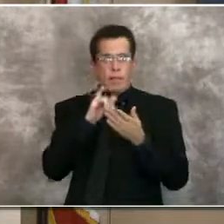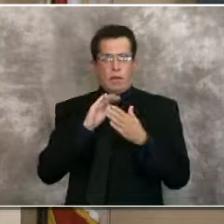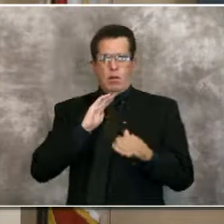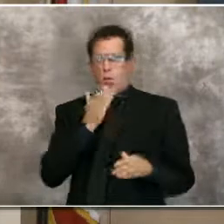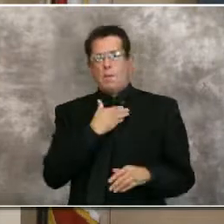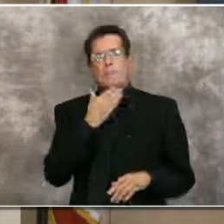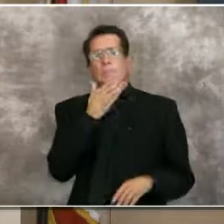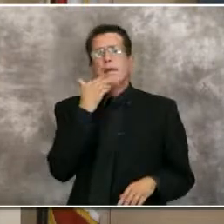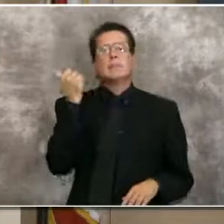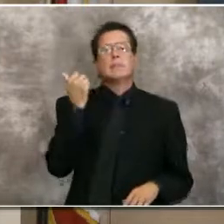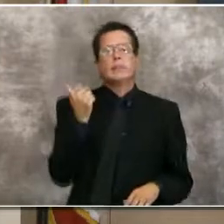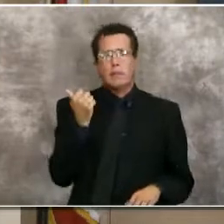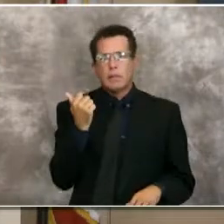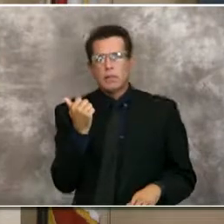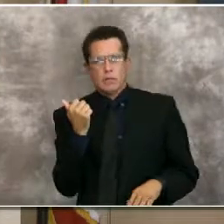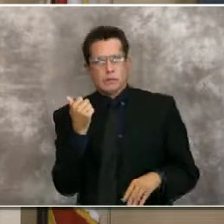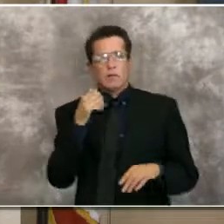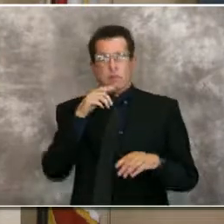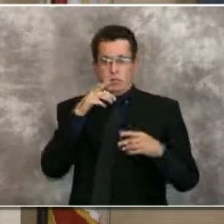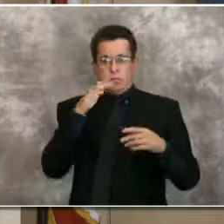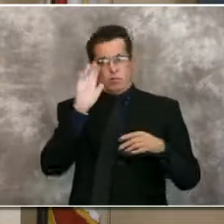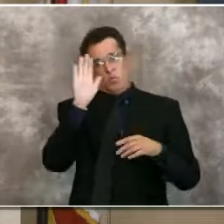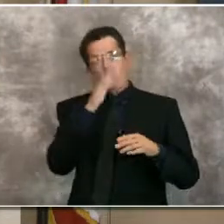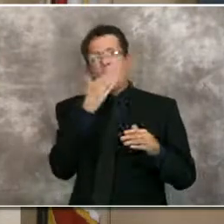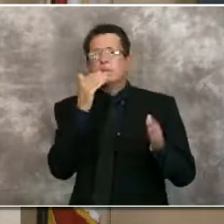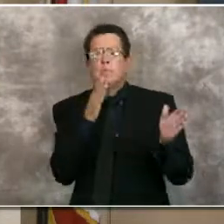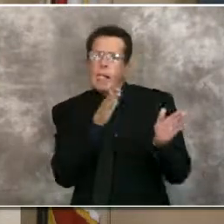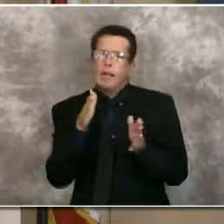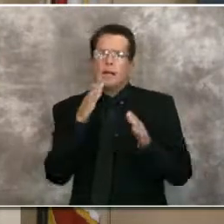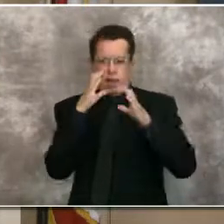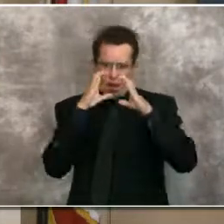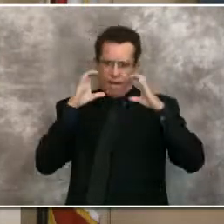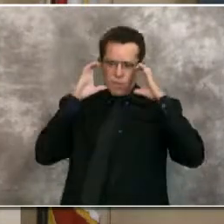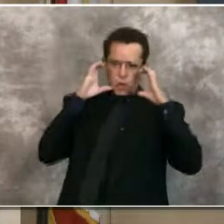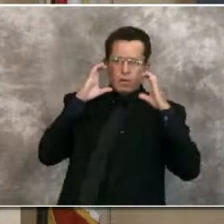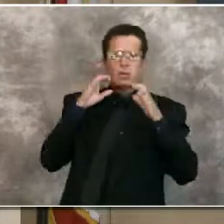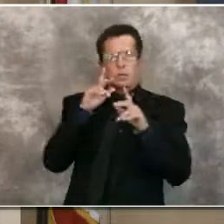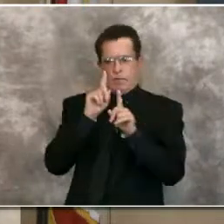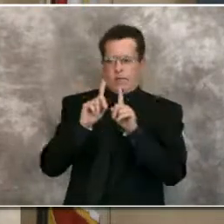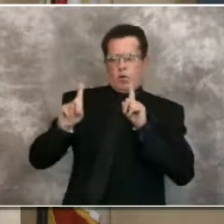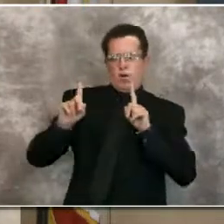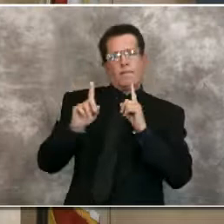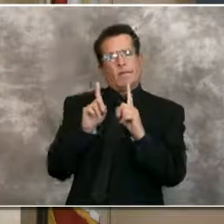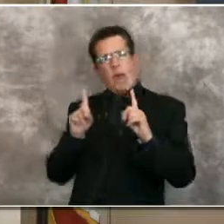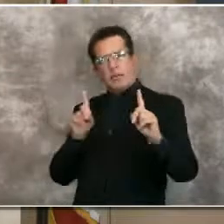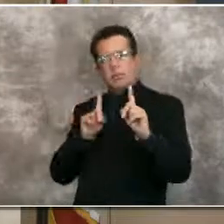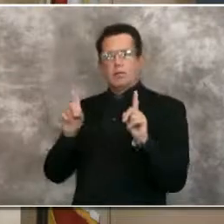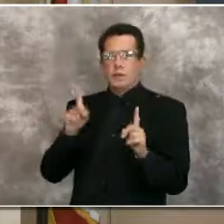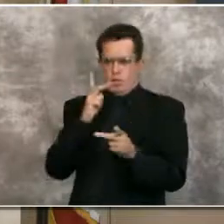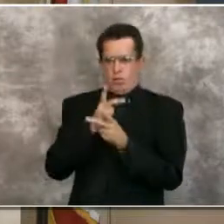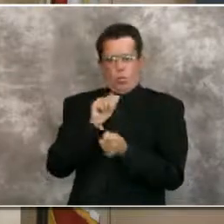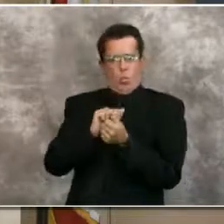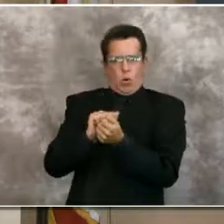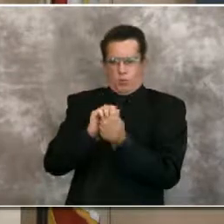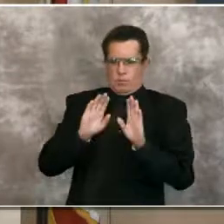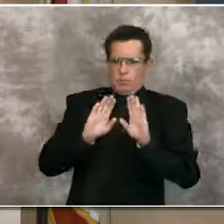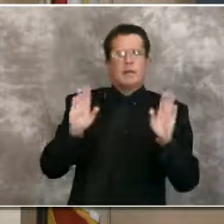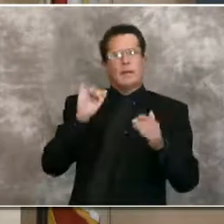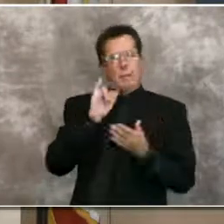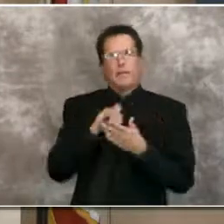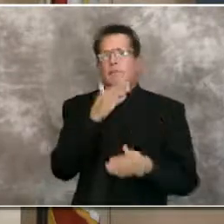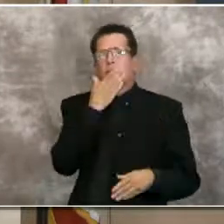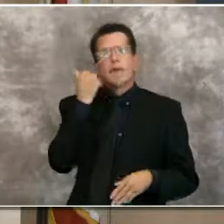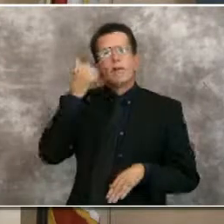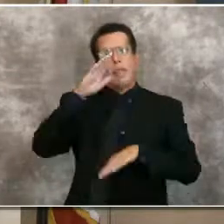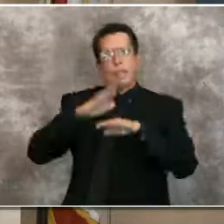approach is really the facial coverings, the physical distancing, the good hygiene that is far better than any test in ensuring that we